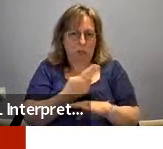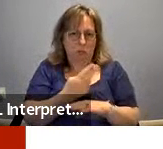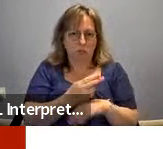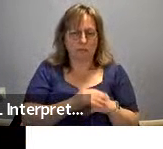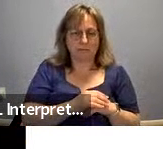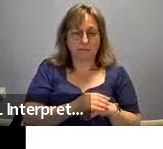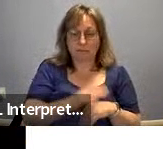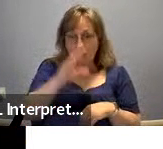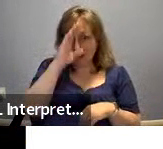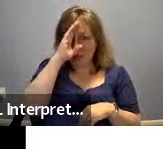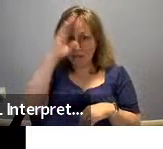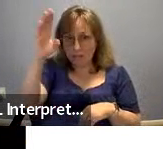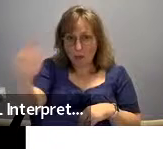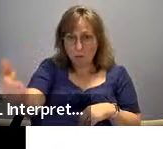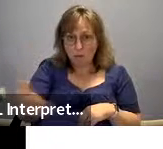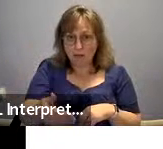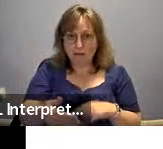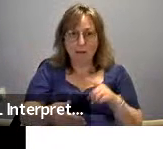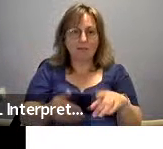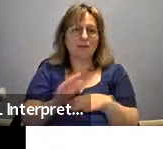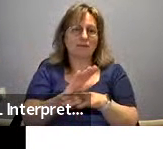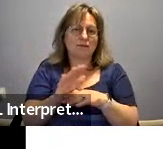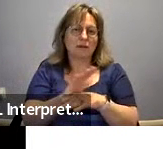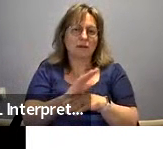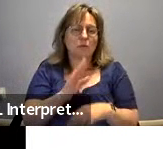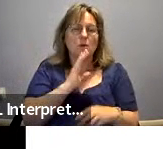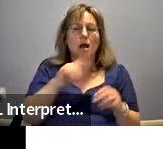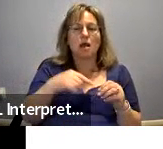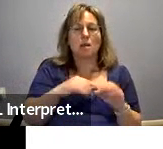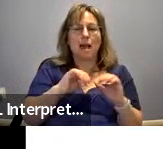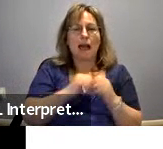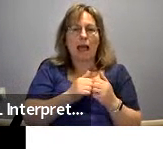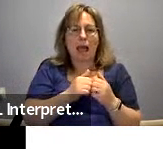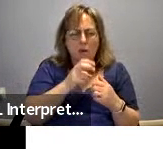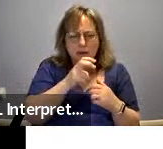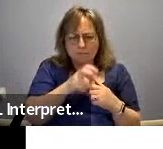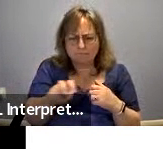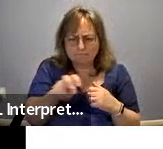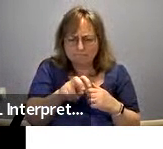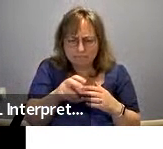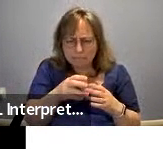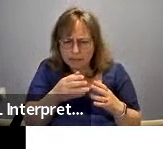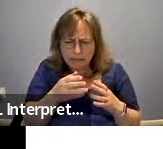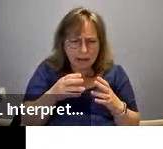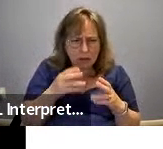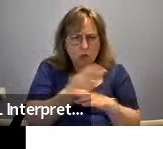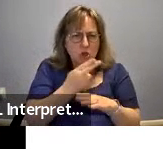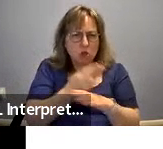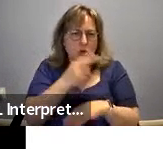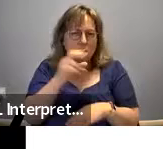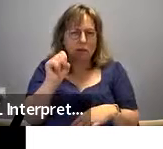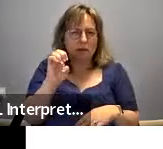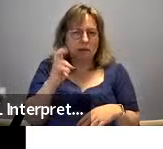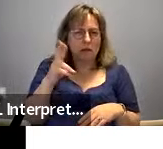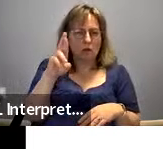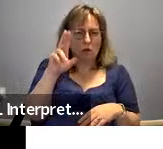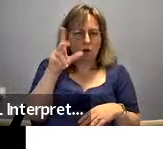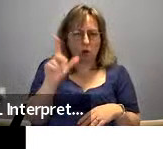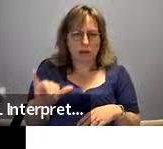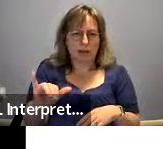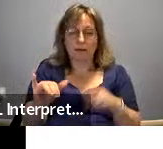Hello and welcome. In this video, we'll talk about how to navigate the Securely Home app. So here we see the Securely